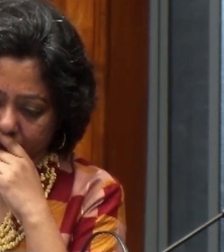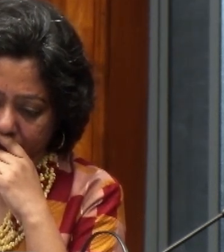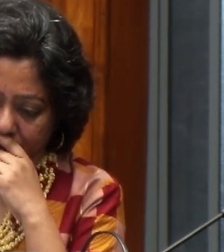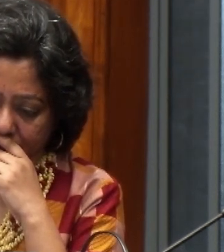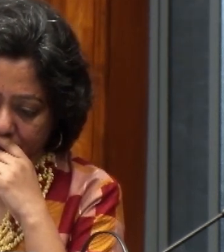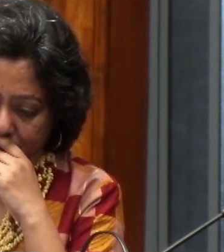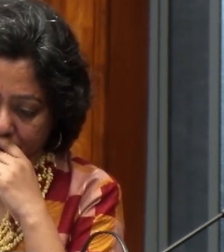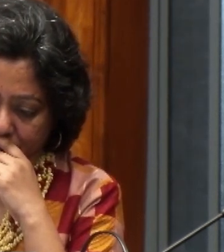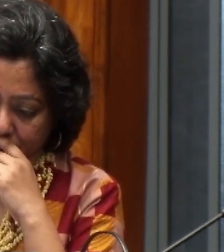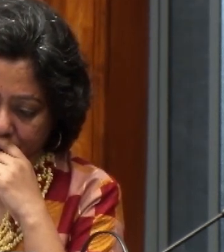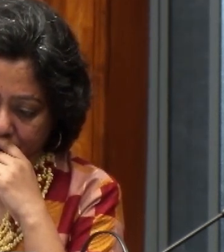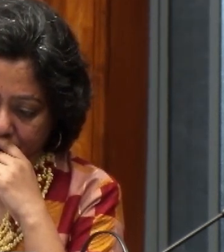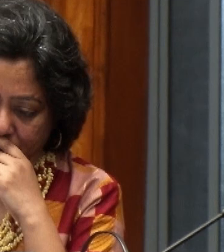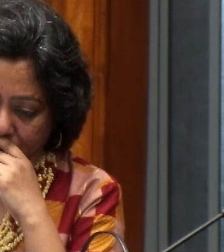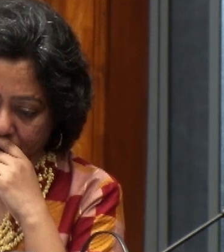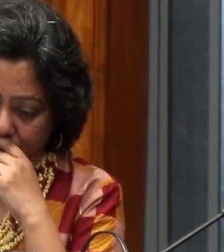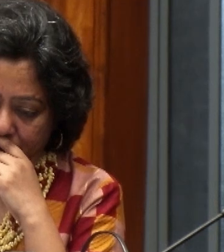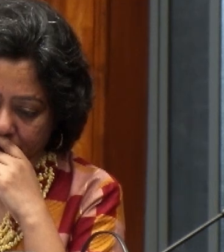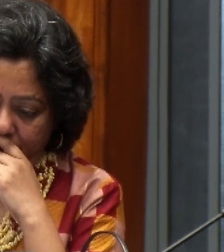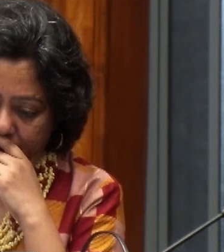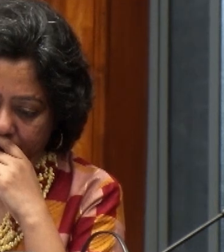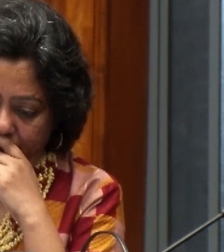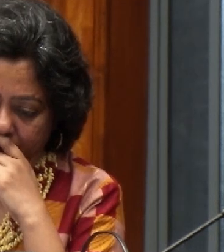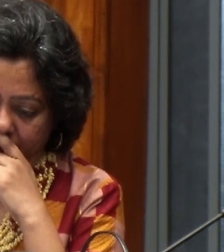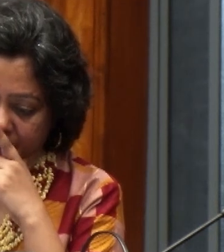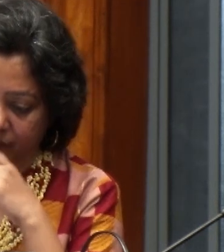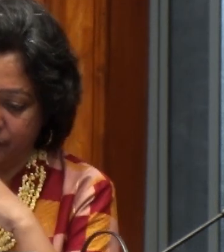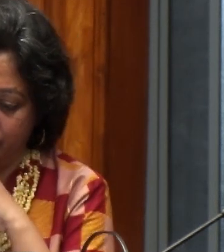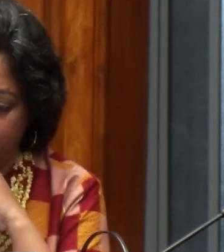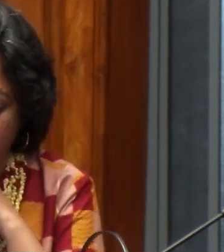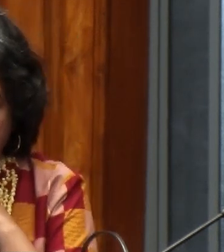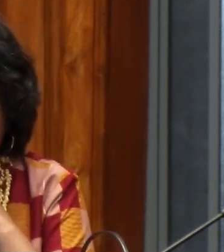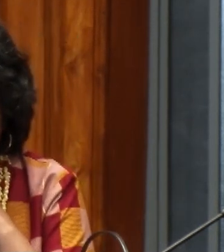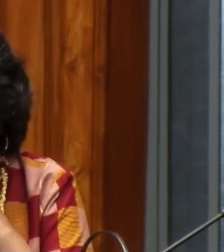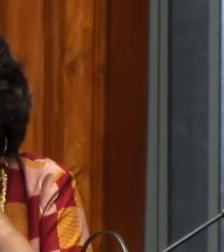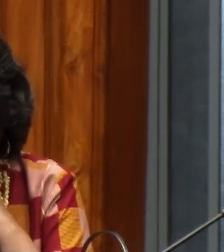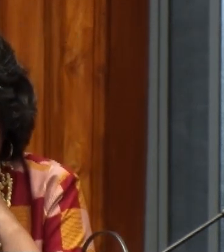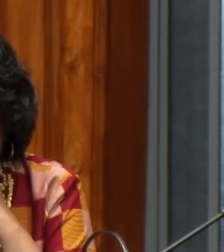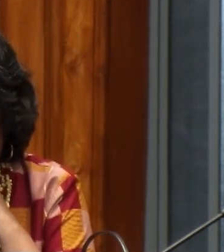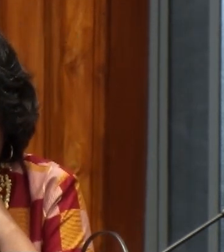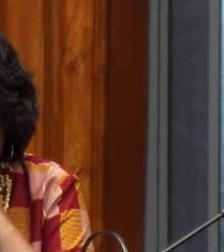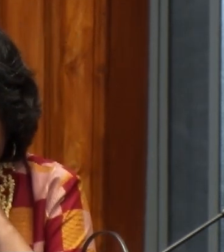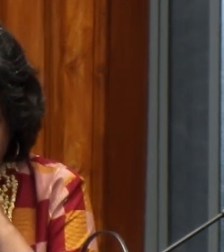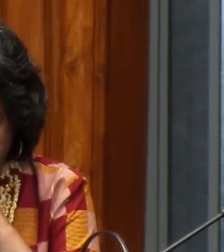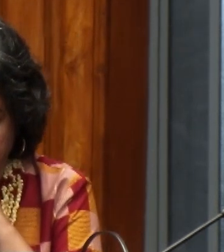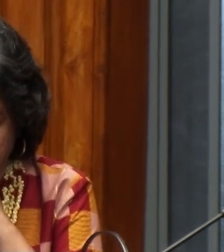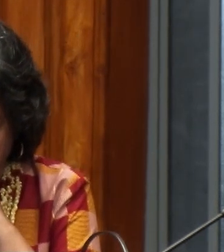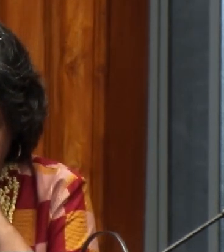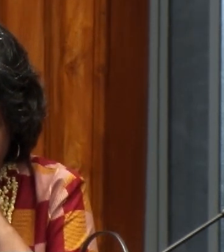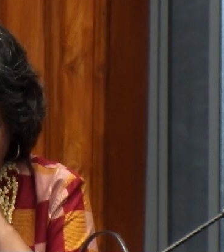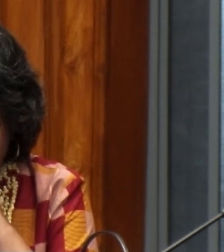pre-primary centers or kindergartens. This new initiative is the outcome of the collaboration with UNICEF since